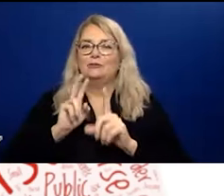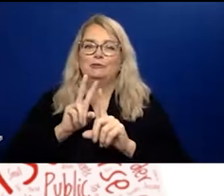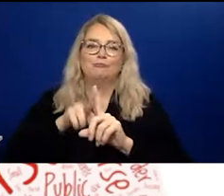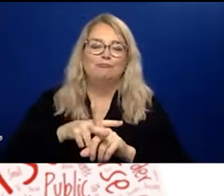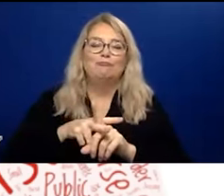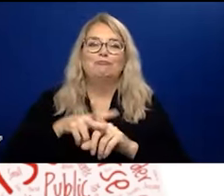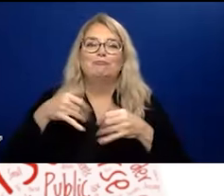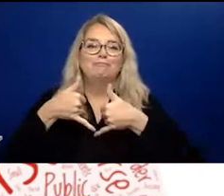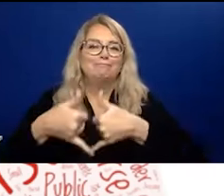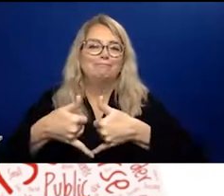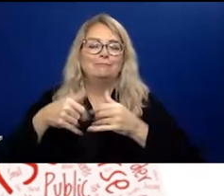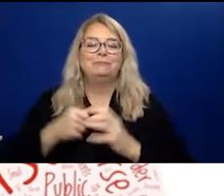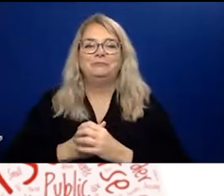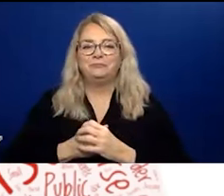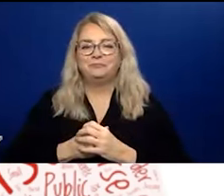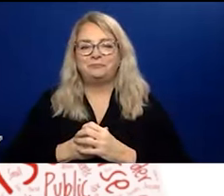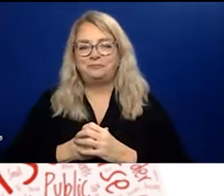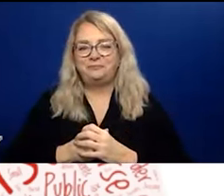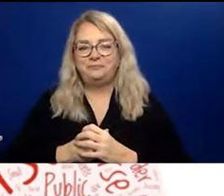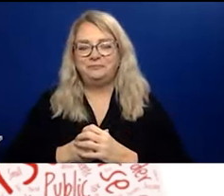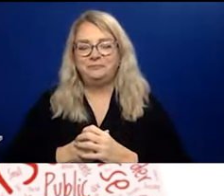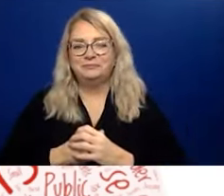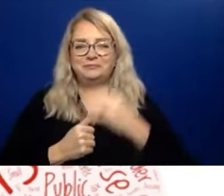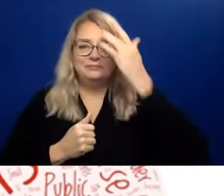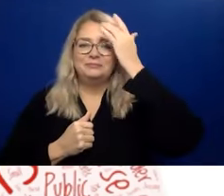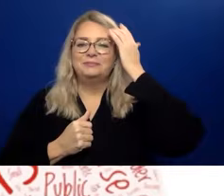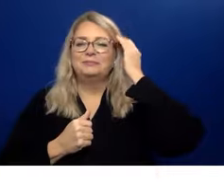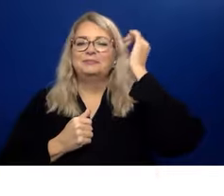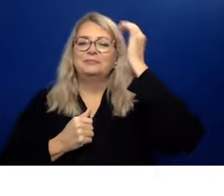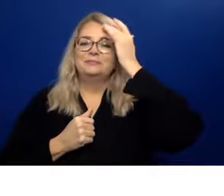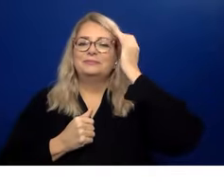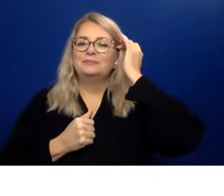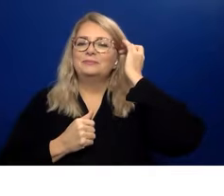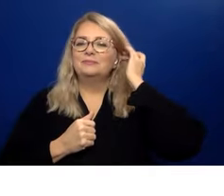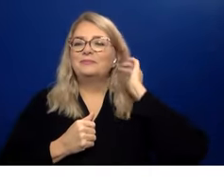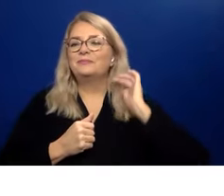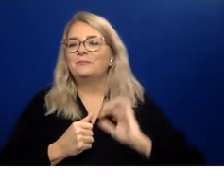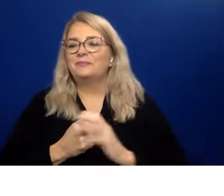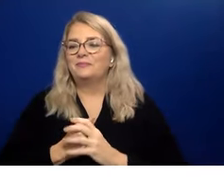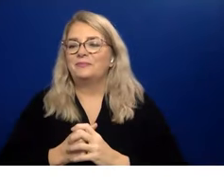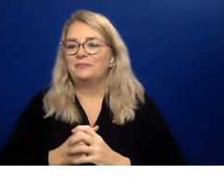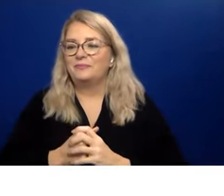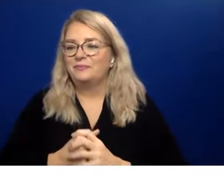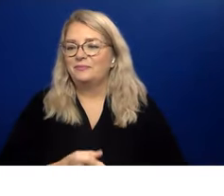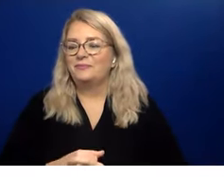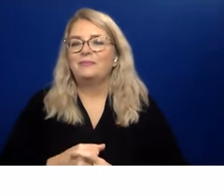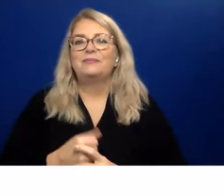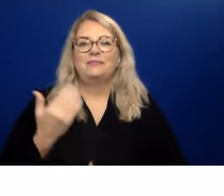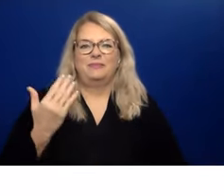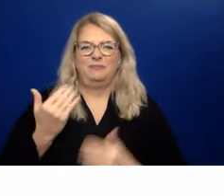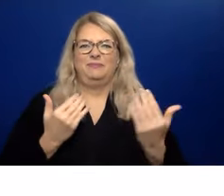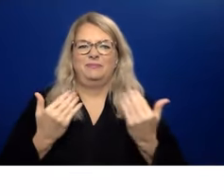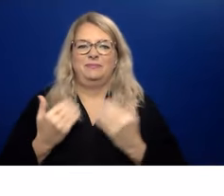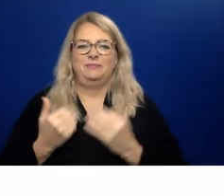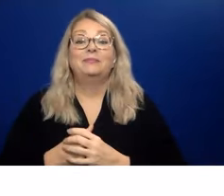have people pulled out here too. Okay, so we already just took care of that. So I'd have to start with a little